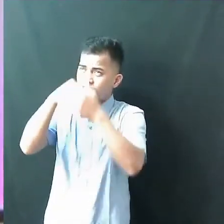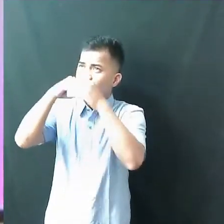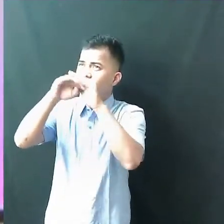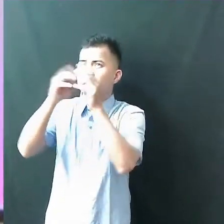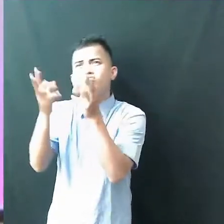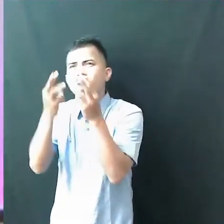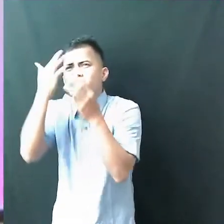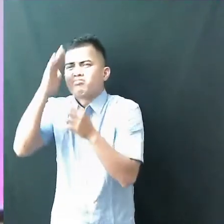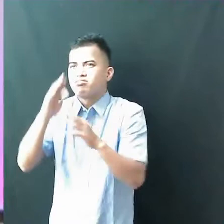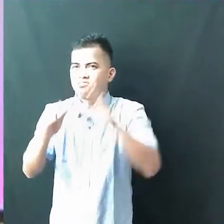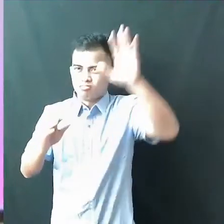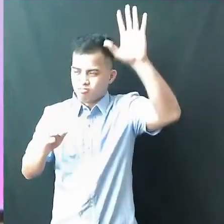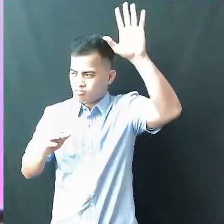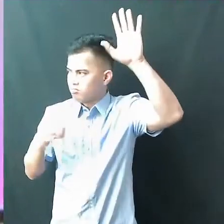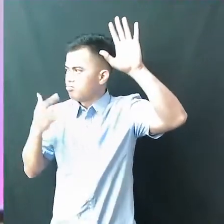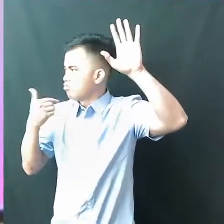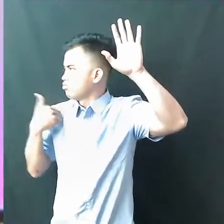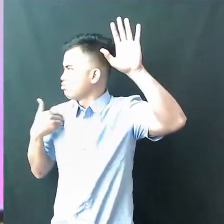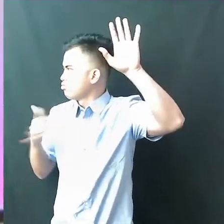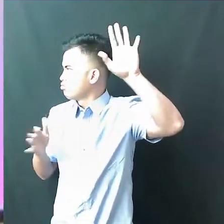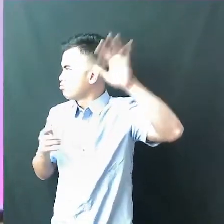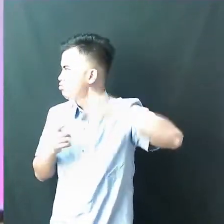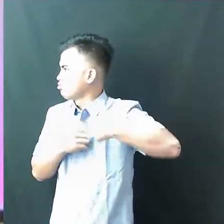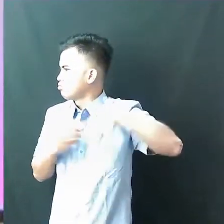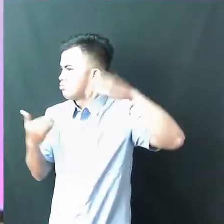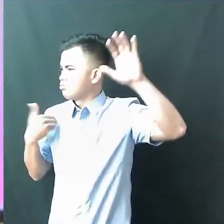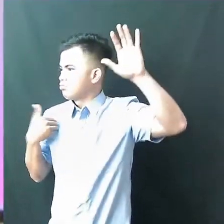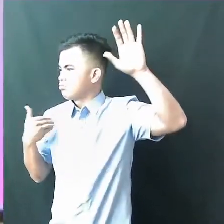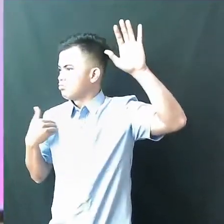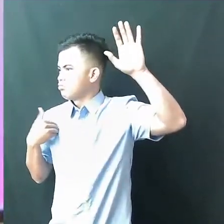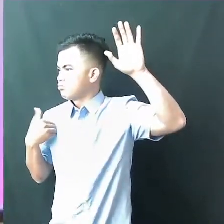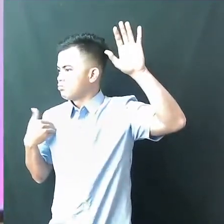akong kalag. Pastor, please pray for me. Kinsa na karon? Kinsa na?